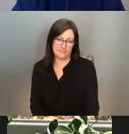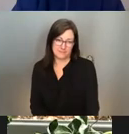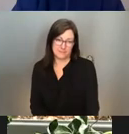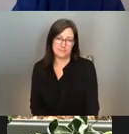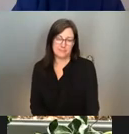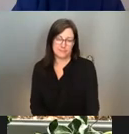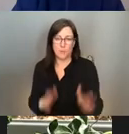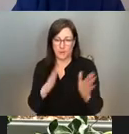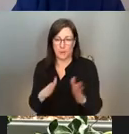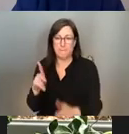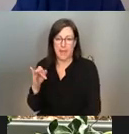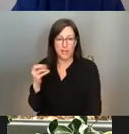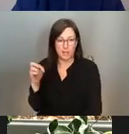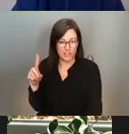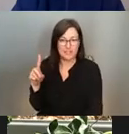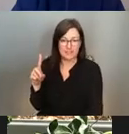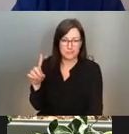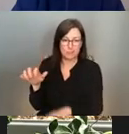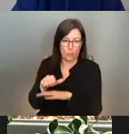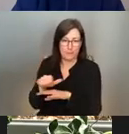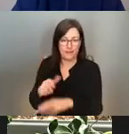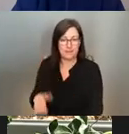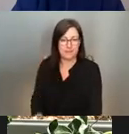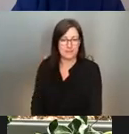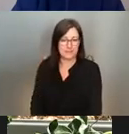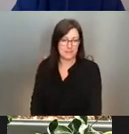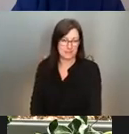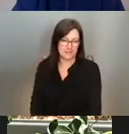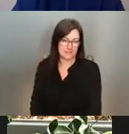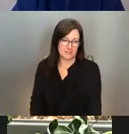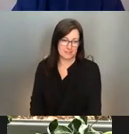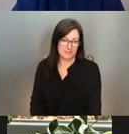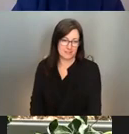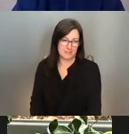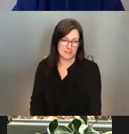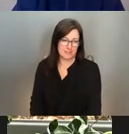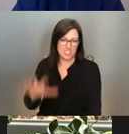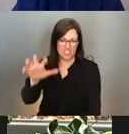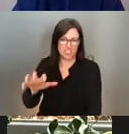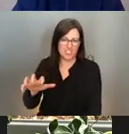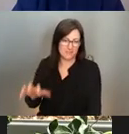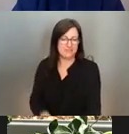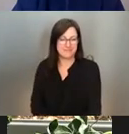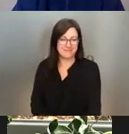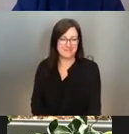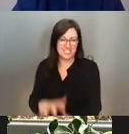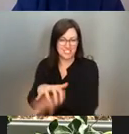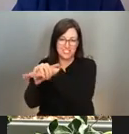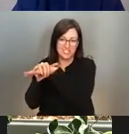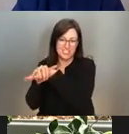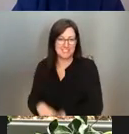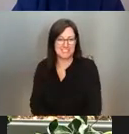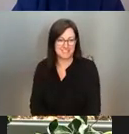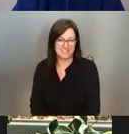wiping of the table, jamming his fingers and his hand into everything that he comes in